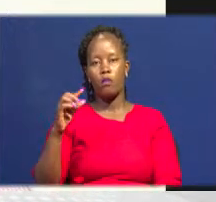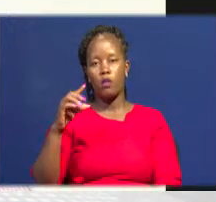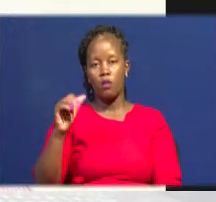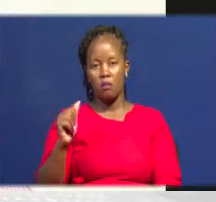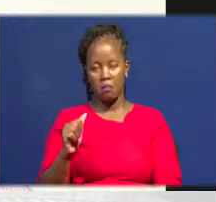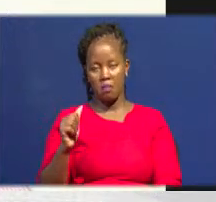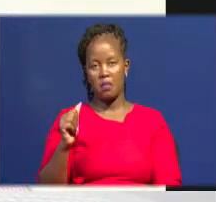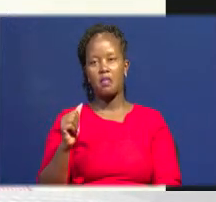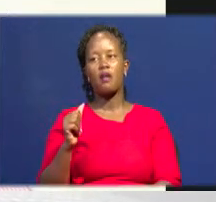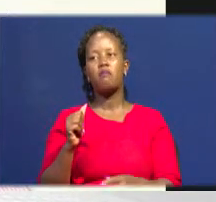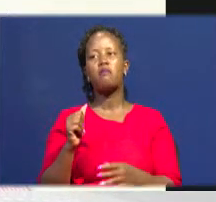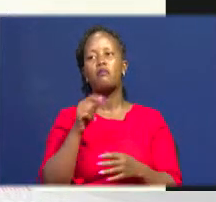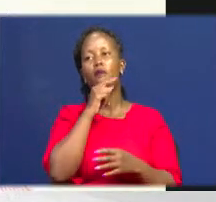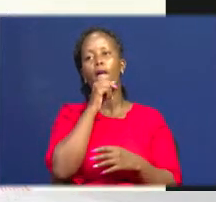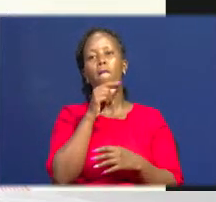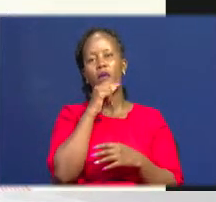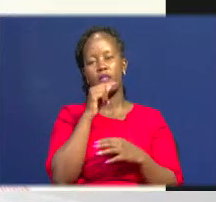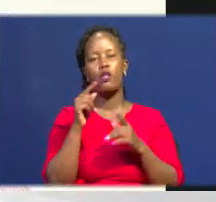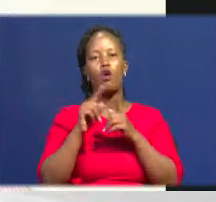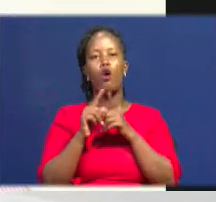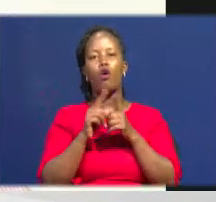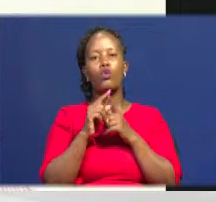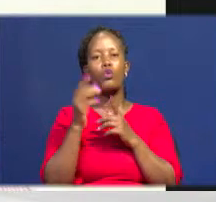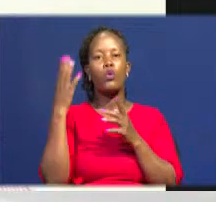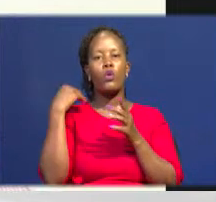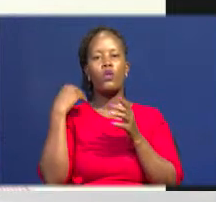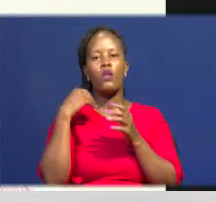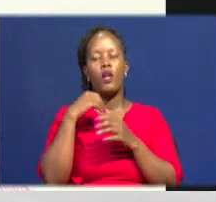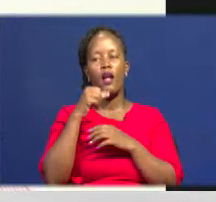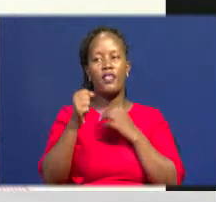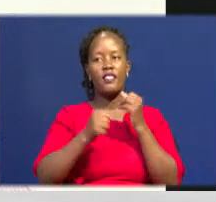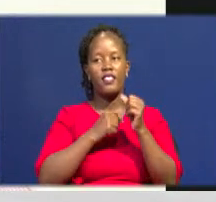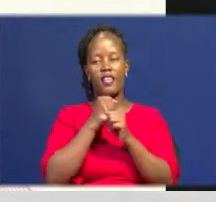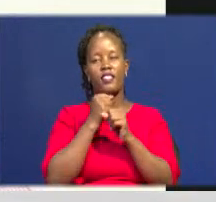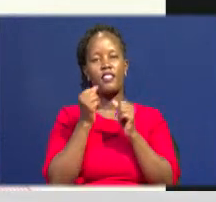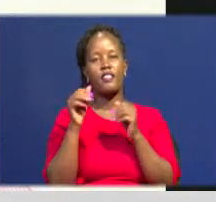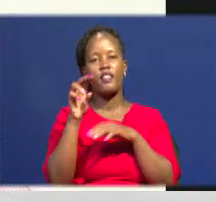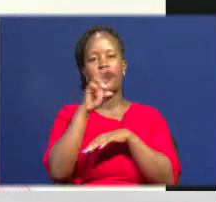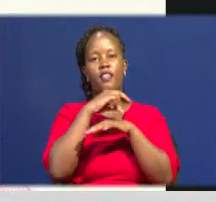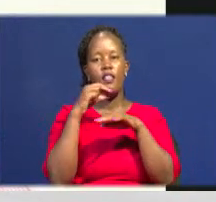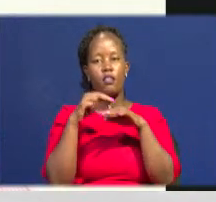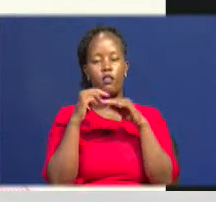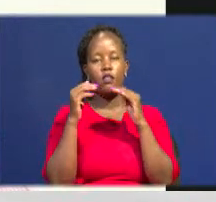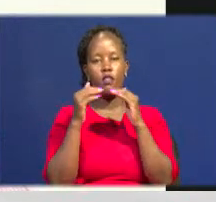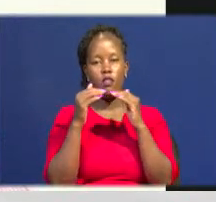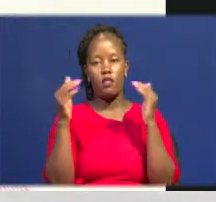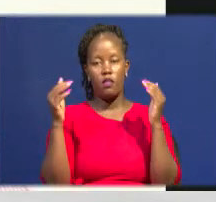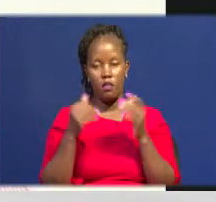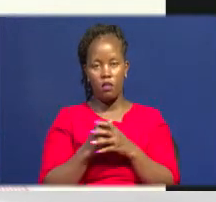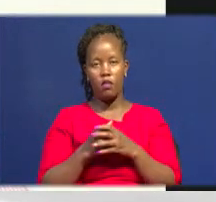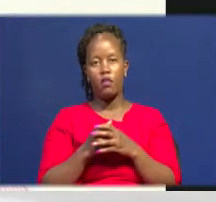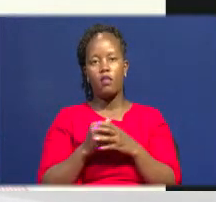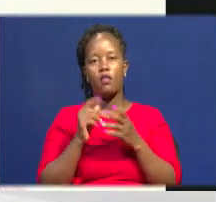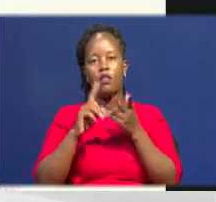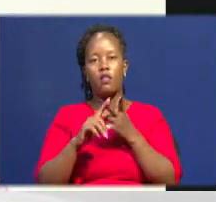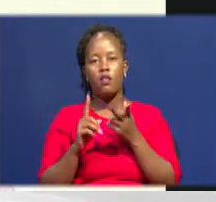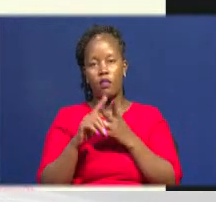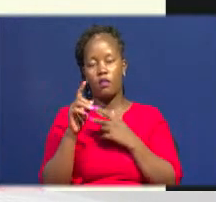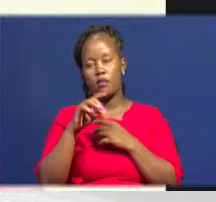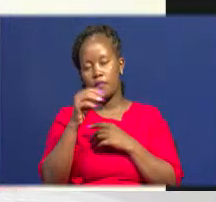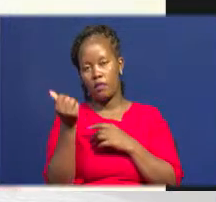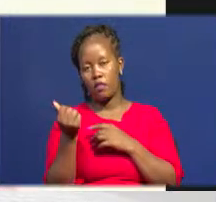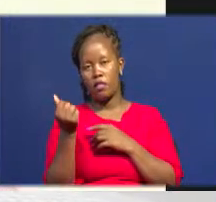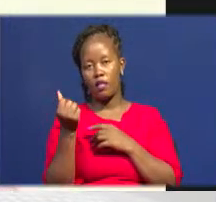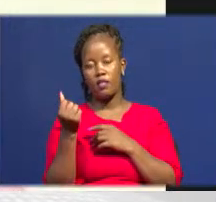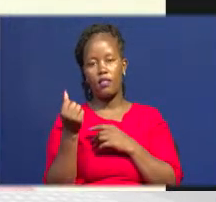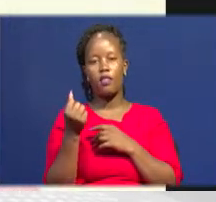girls emerged champions last year, and at the national level, Musingu were crowned the national champions. But the two teams proceeded